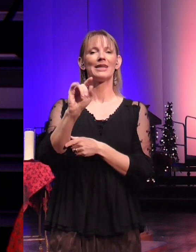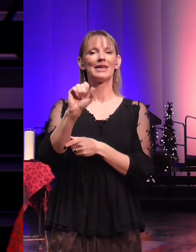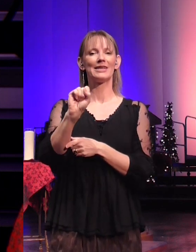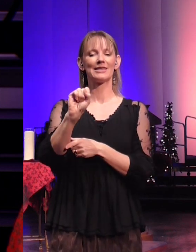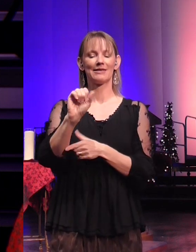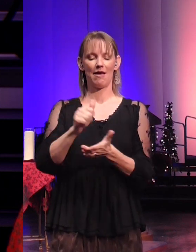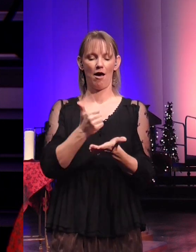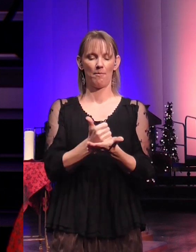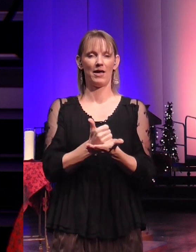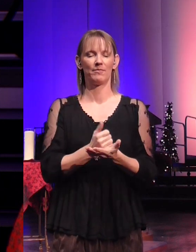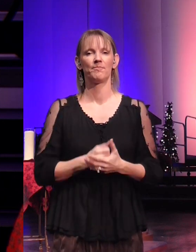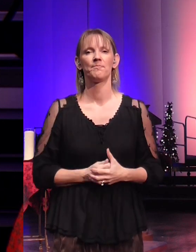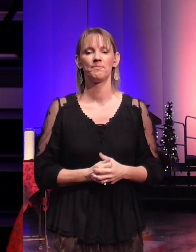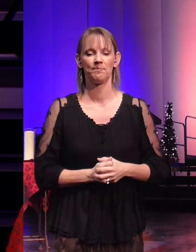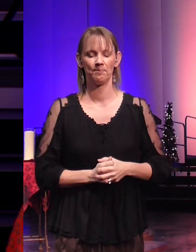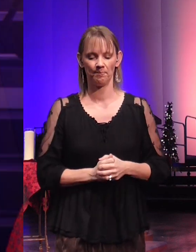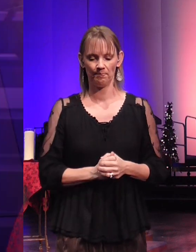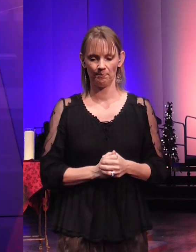is. Amen.